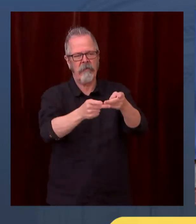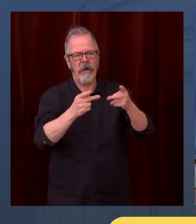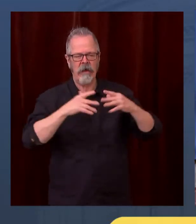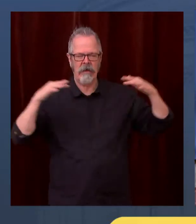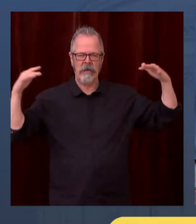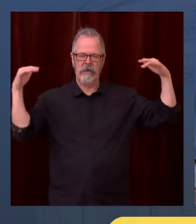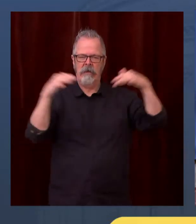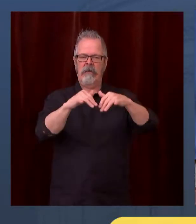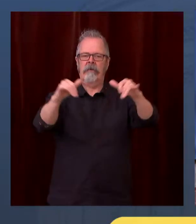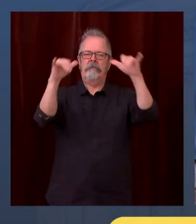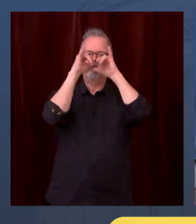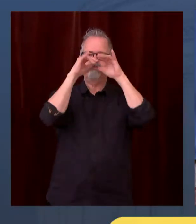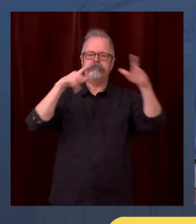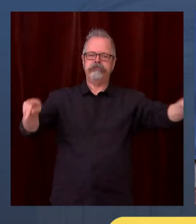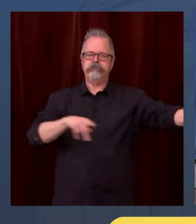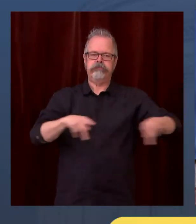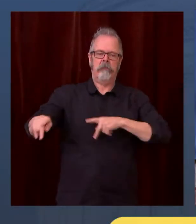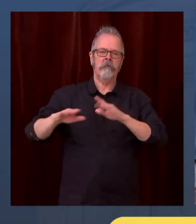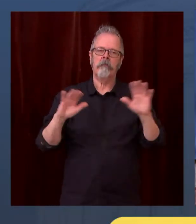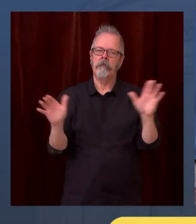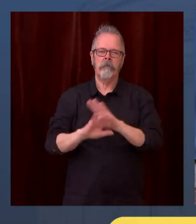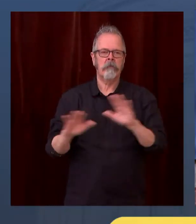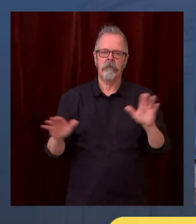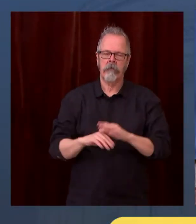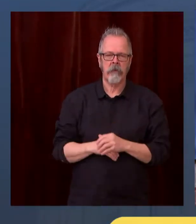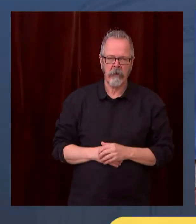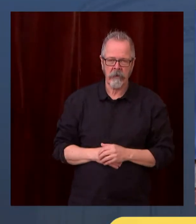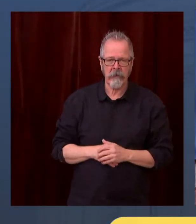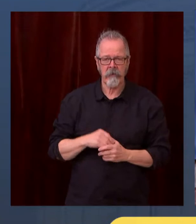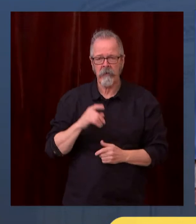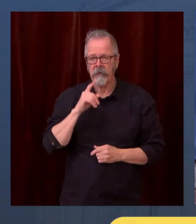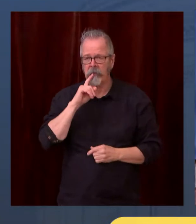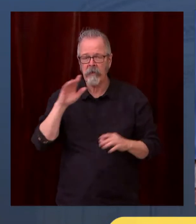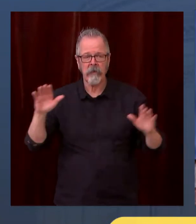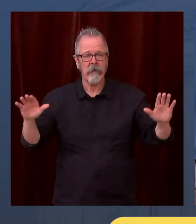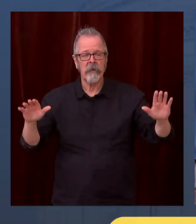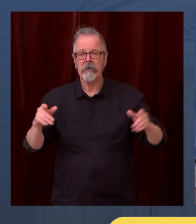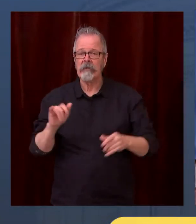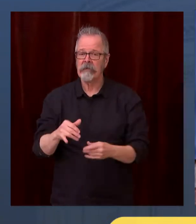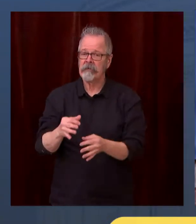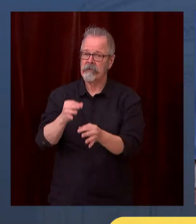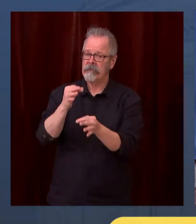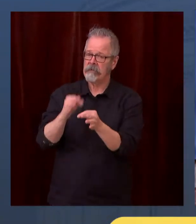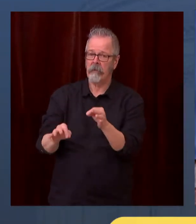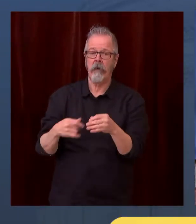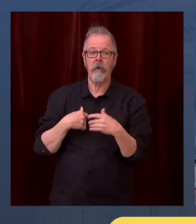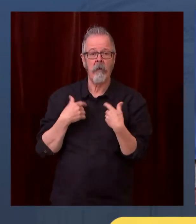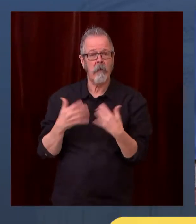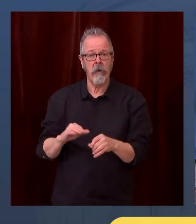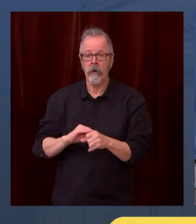Well, just wanted to comment. Look, this is just really simple. We don't want to let the virus win the Super Bowl.